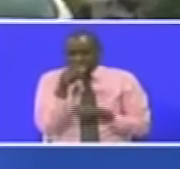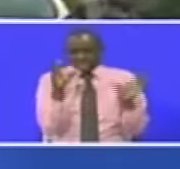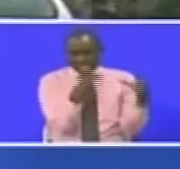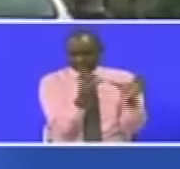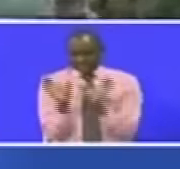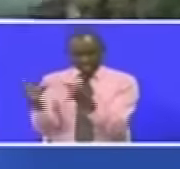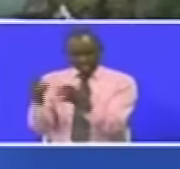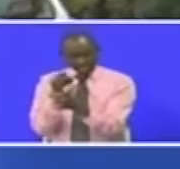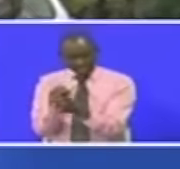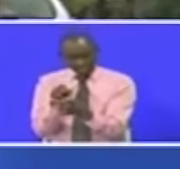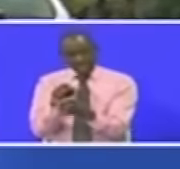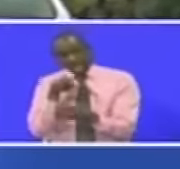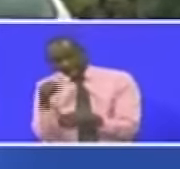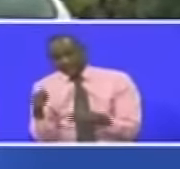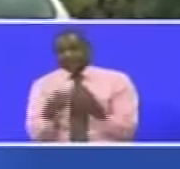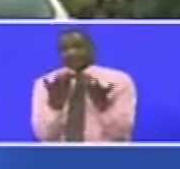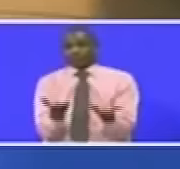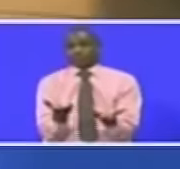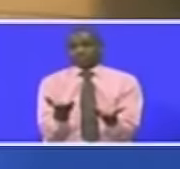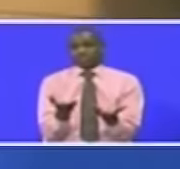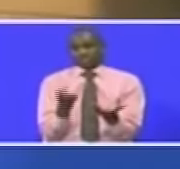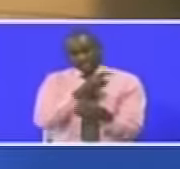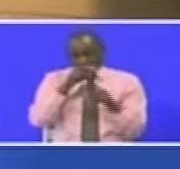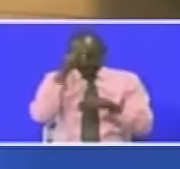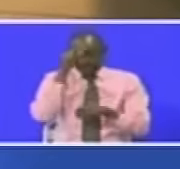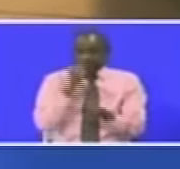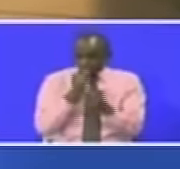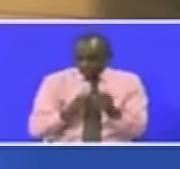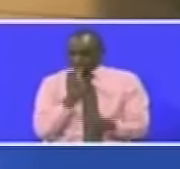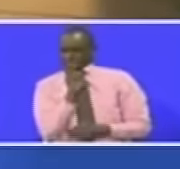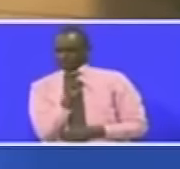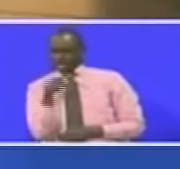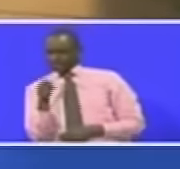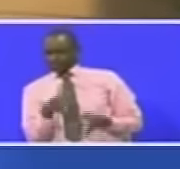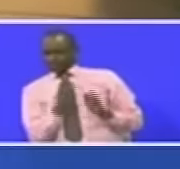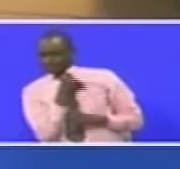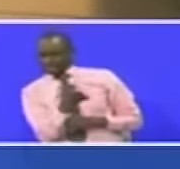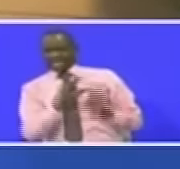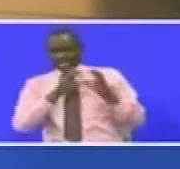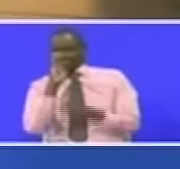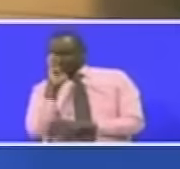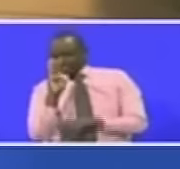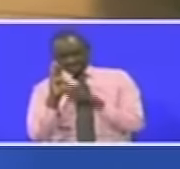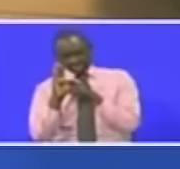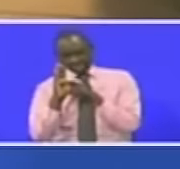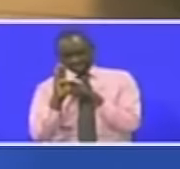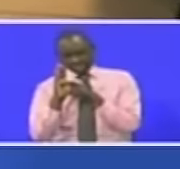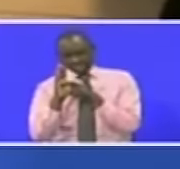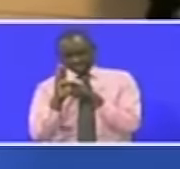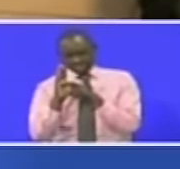reclassification, which again was done unilaterally by the national government, we saw some of the roads that were in class D